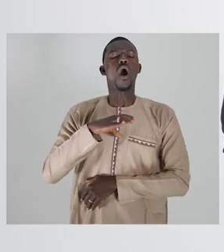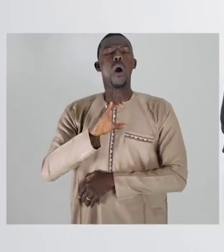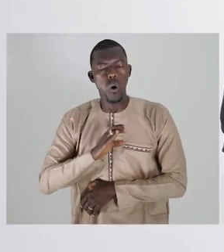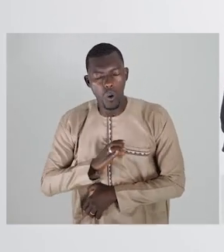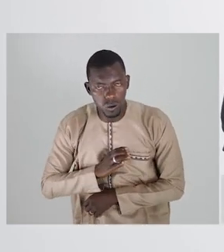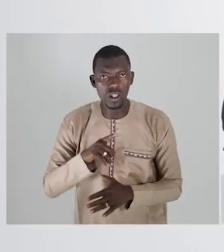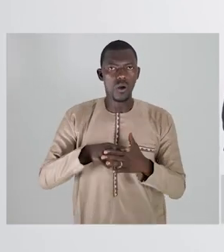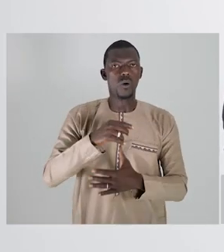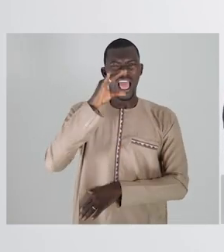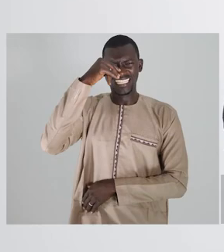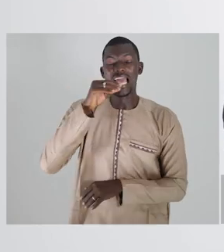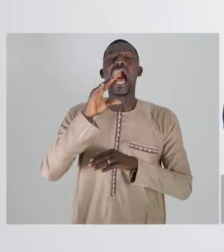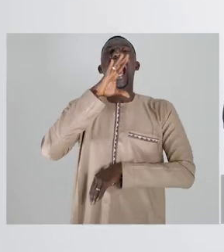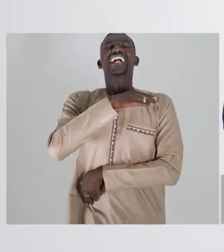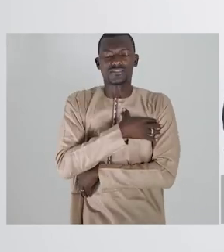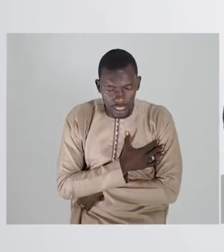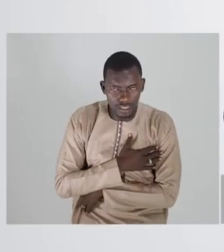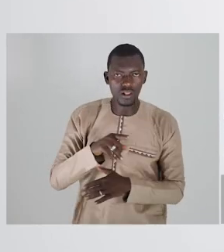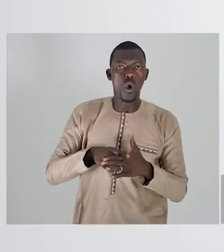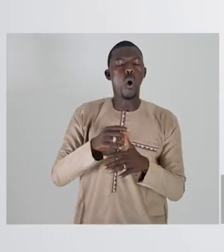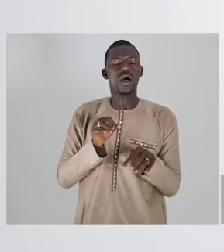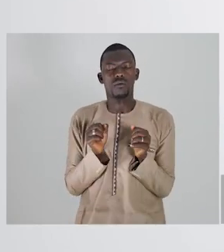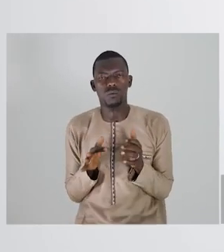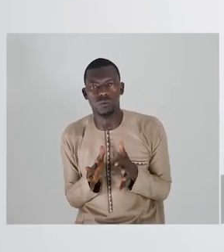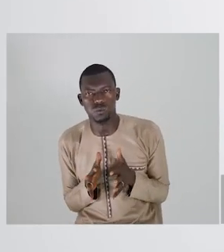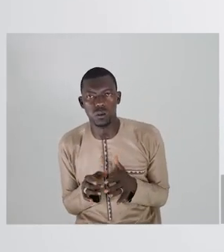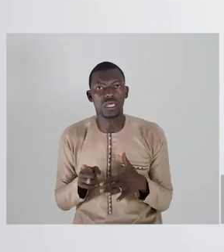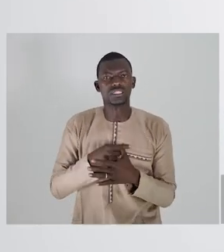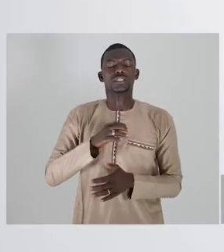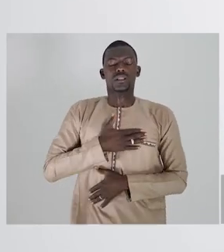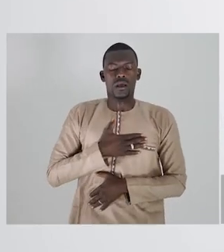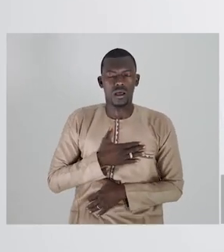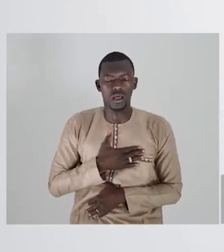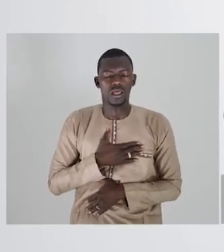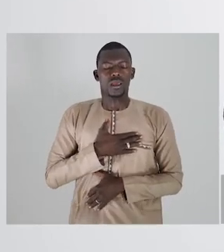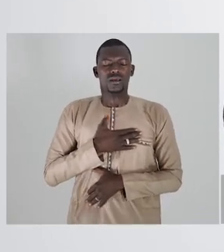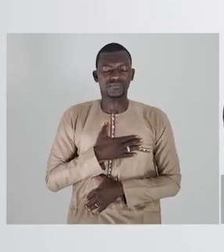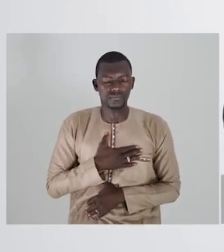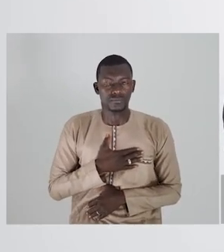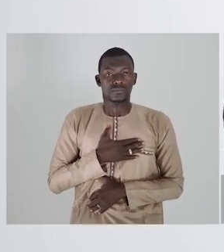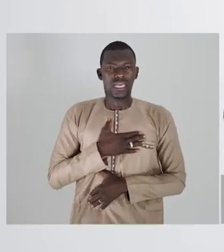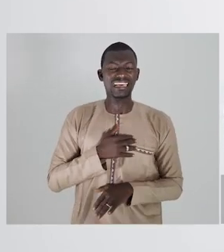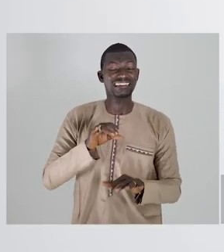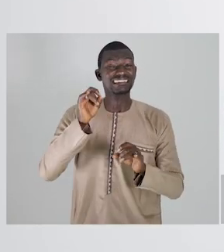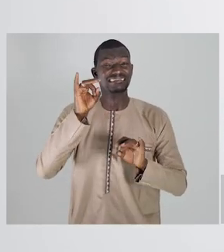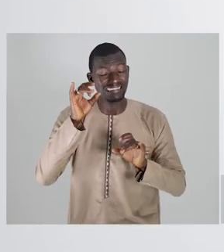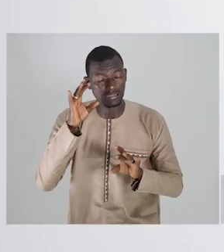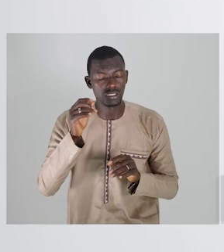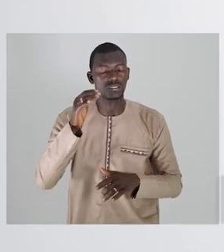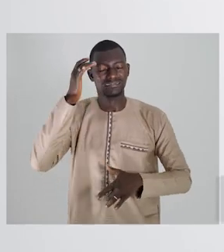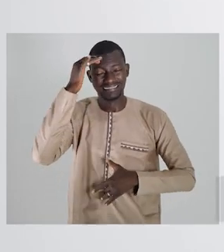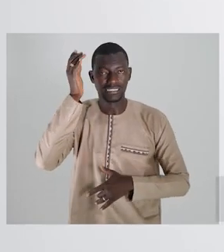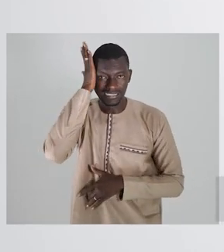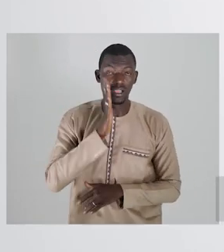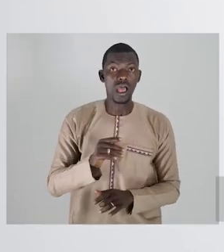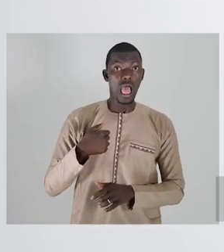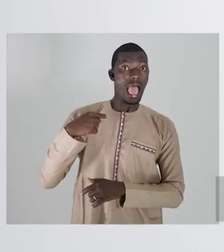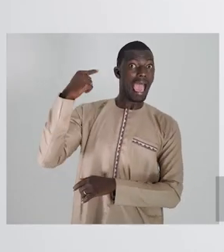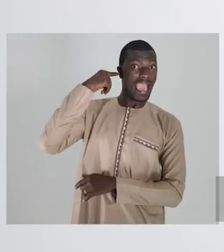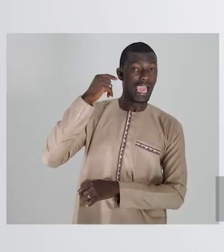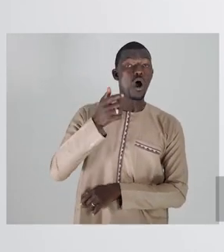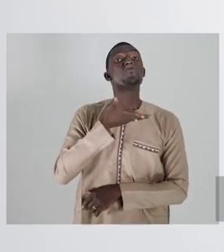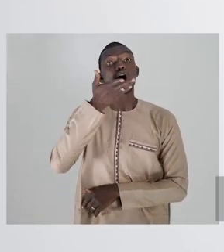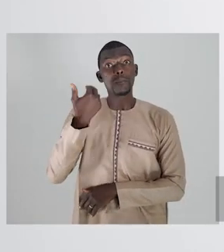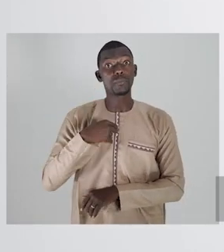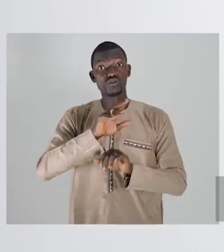xamé nit ku am jangoro ji moy suñ gesto borom set lu mandar ga jangoro yi ci mom bokana ci mandar ga yi tisoli ak